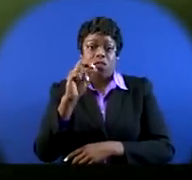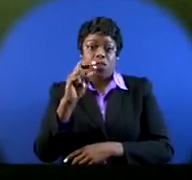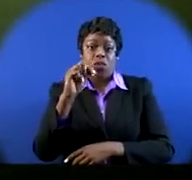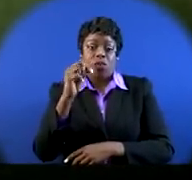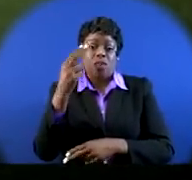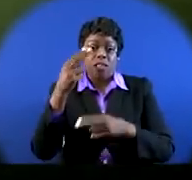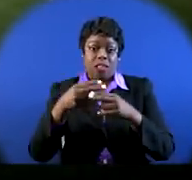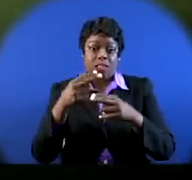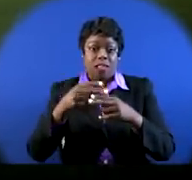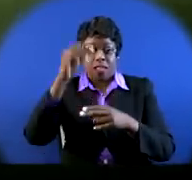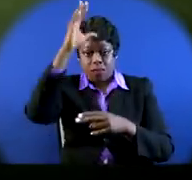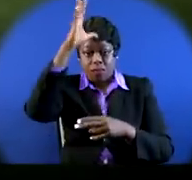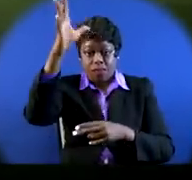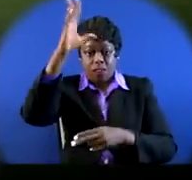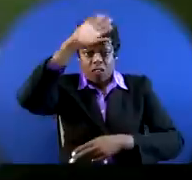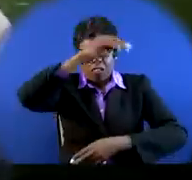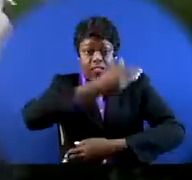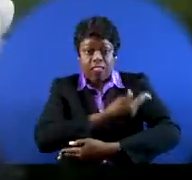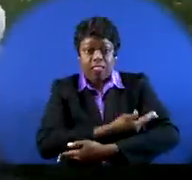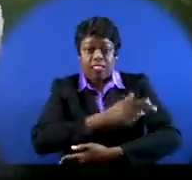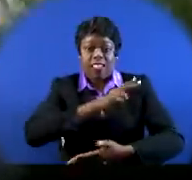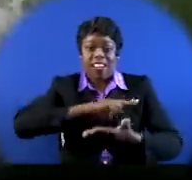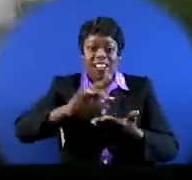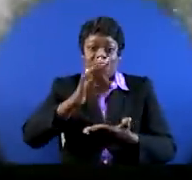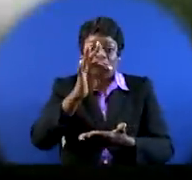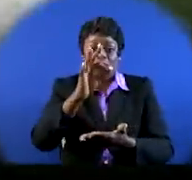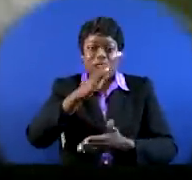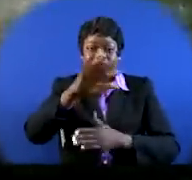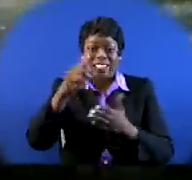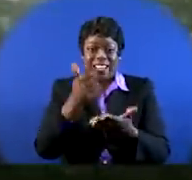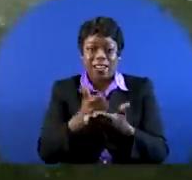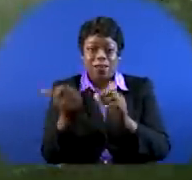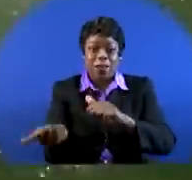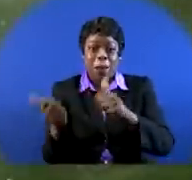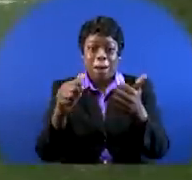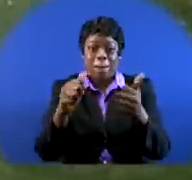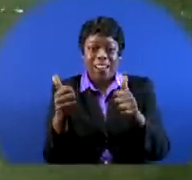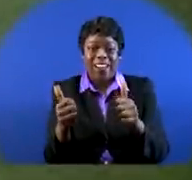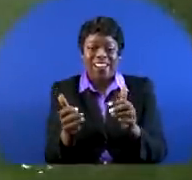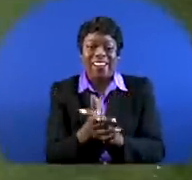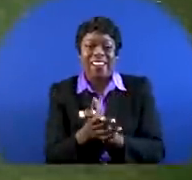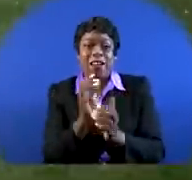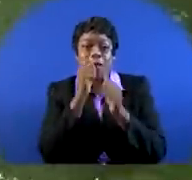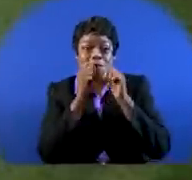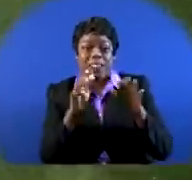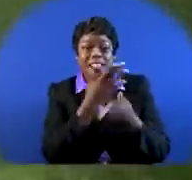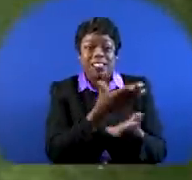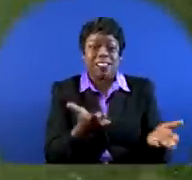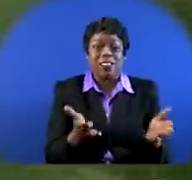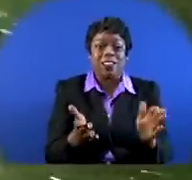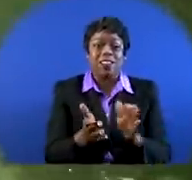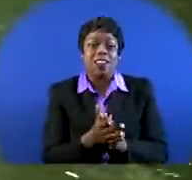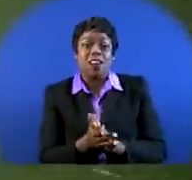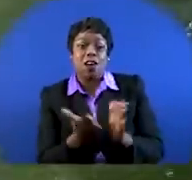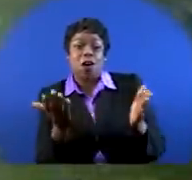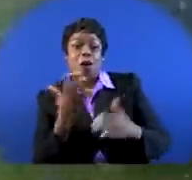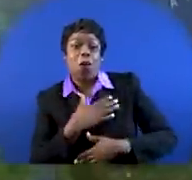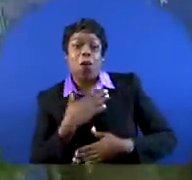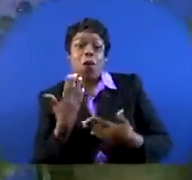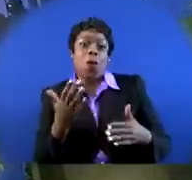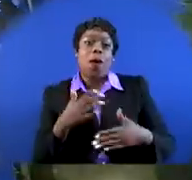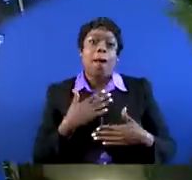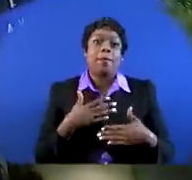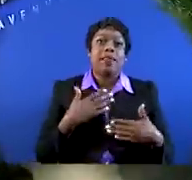Son and of the Holy Ghost. Amen. Bless you, Christopher. bless you. Oh, happy day.